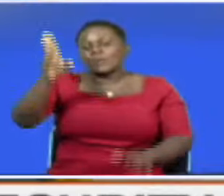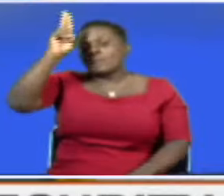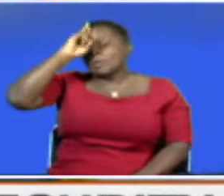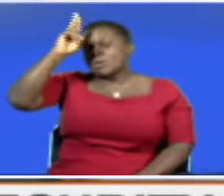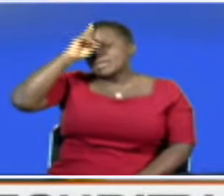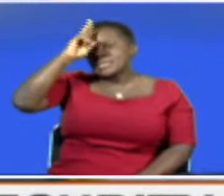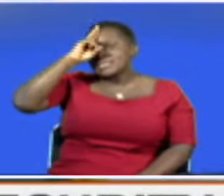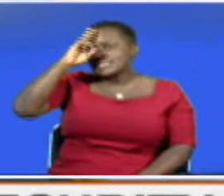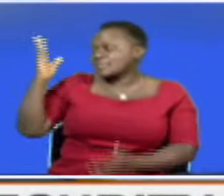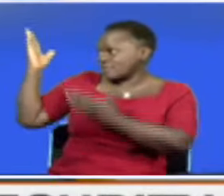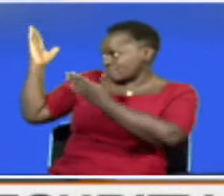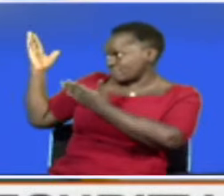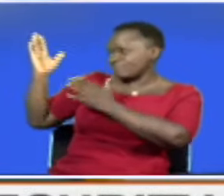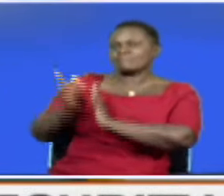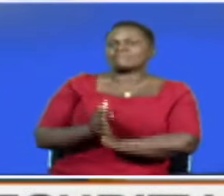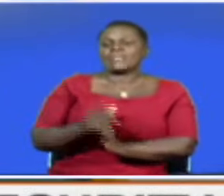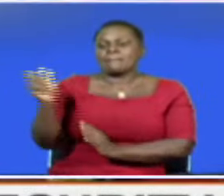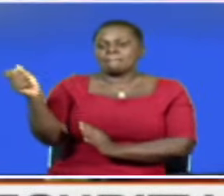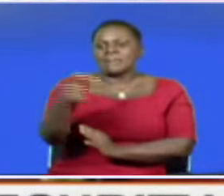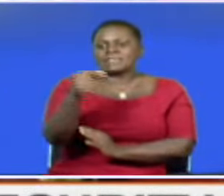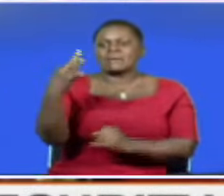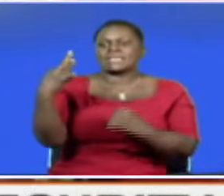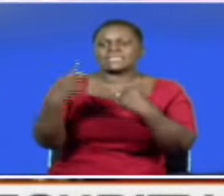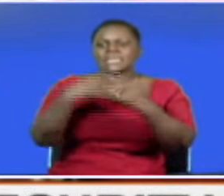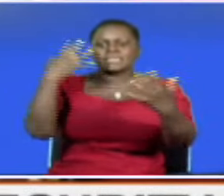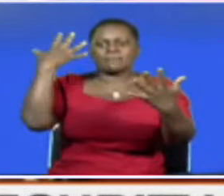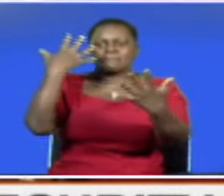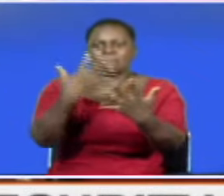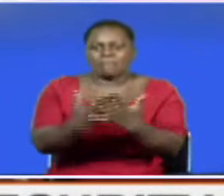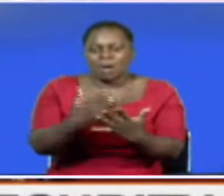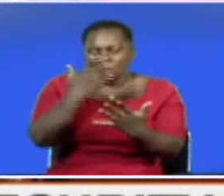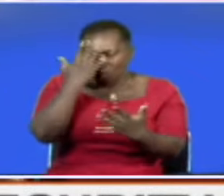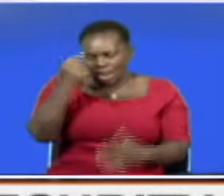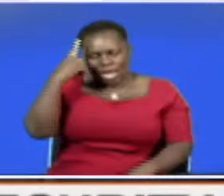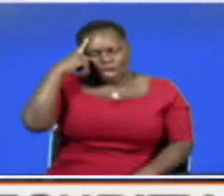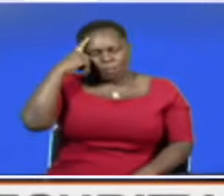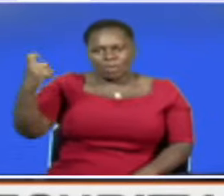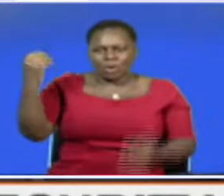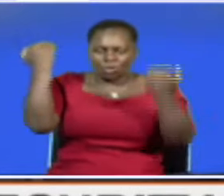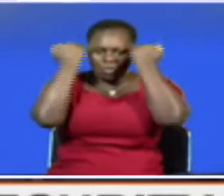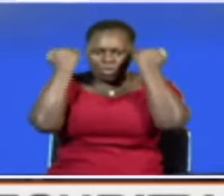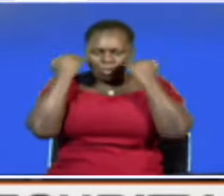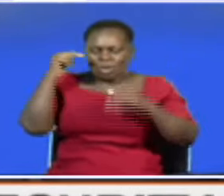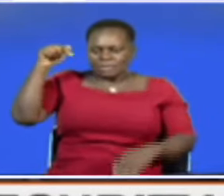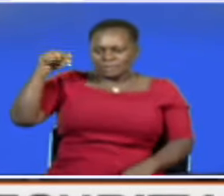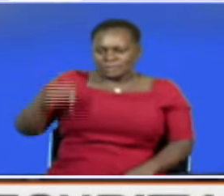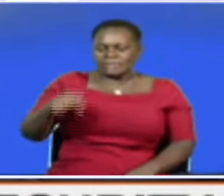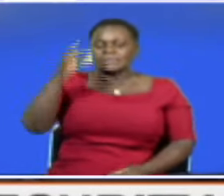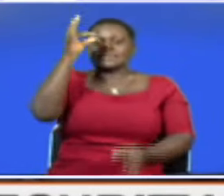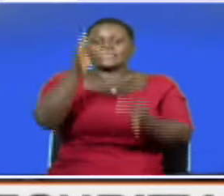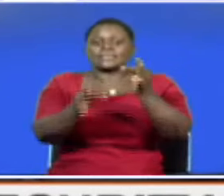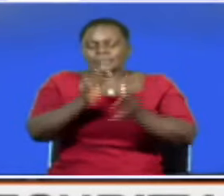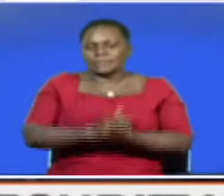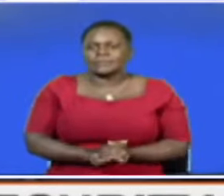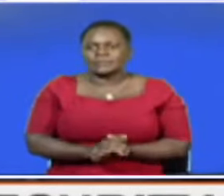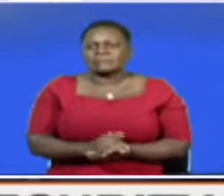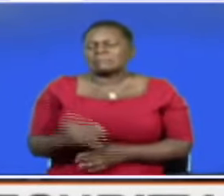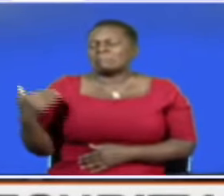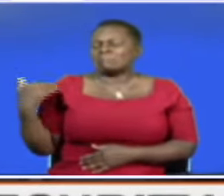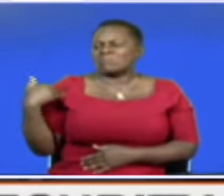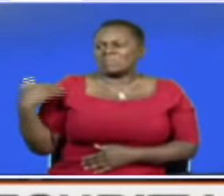Police Gilbert Masengeli to 6 months in prison for contempt of court. In the wake of this ruling, a